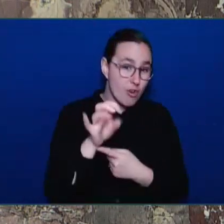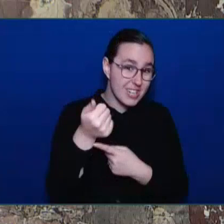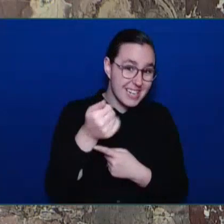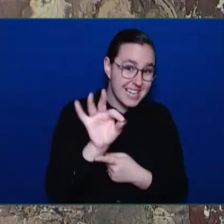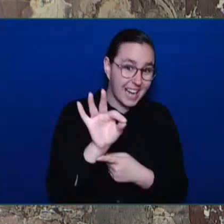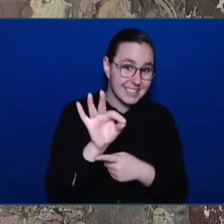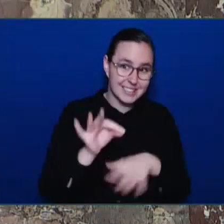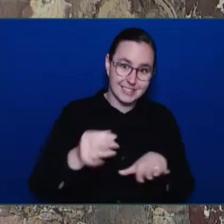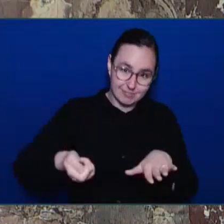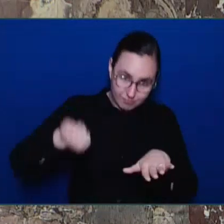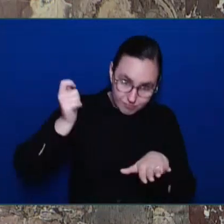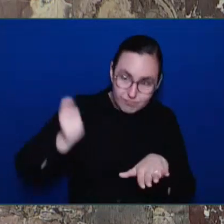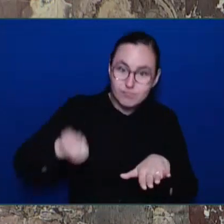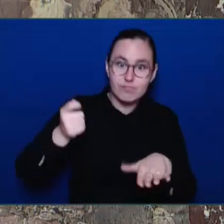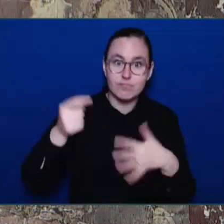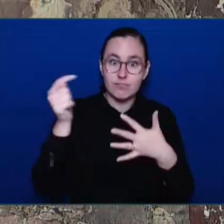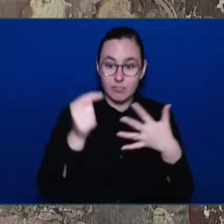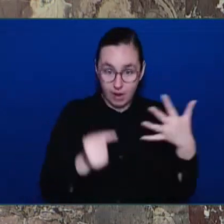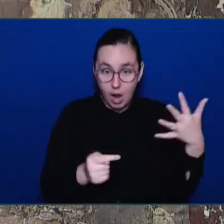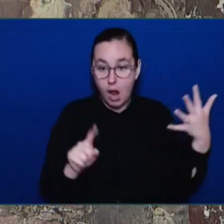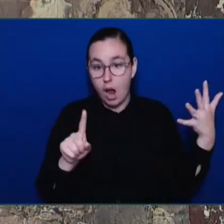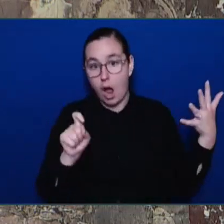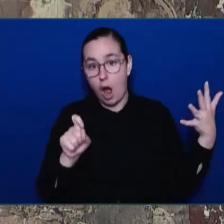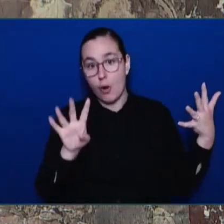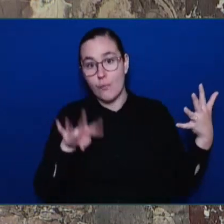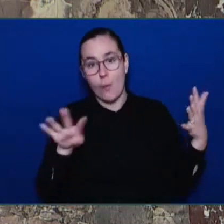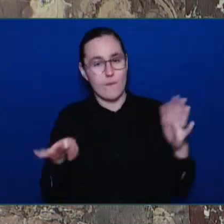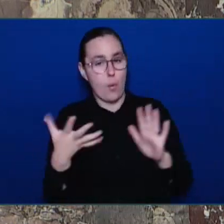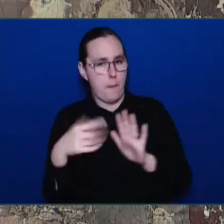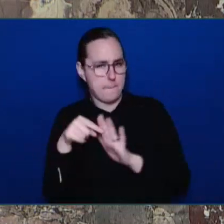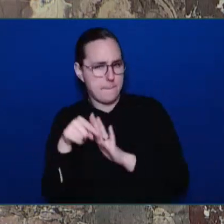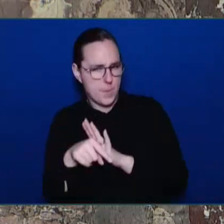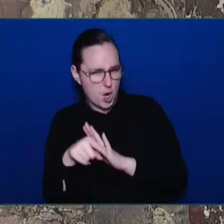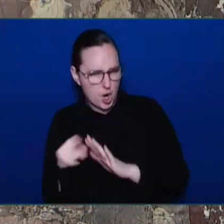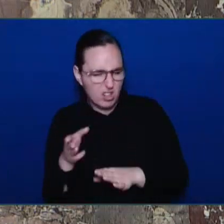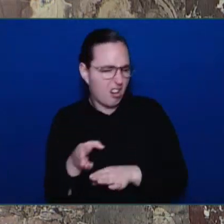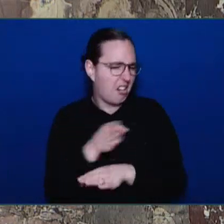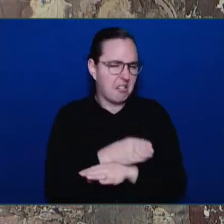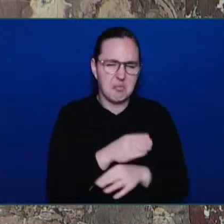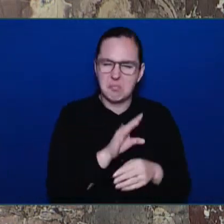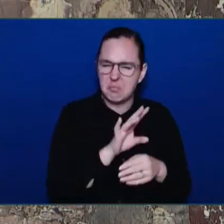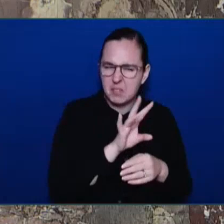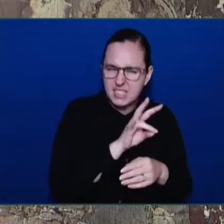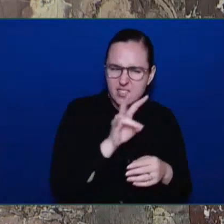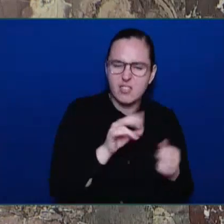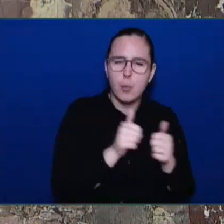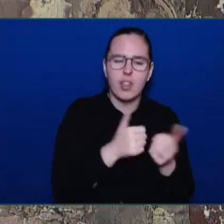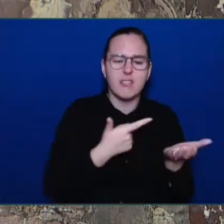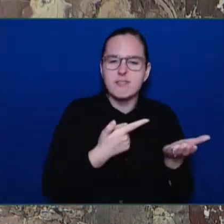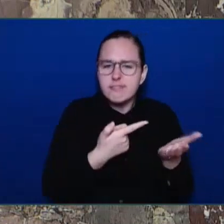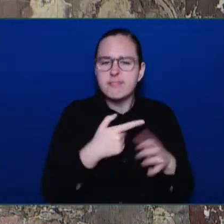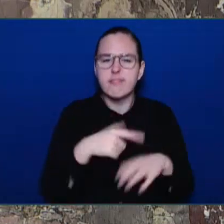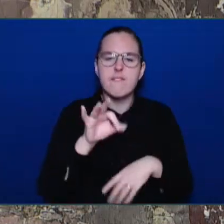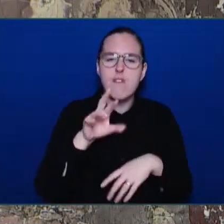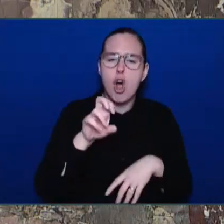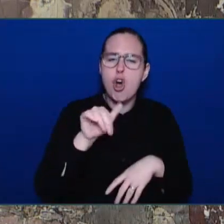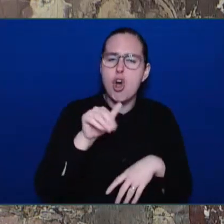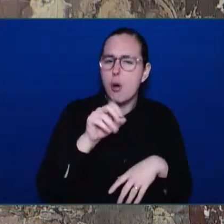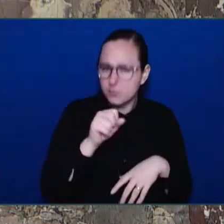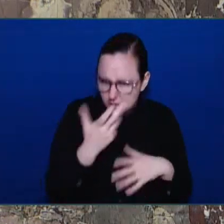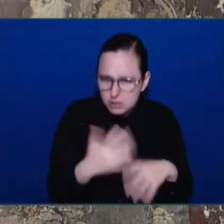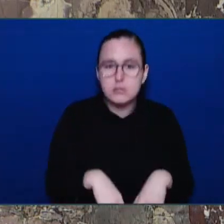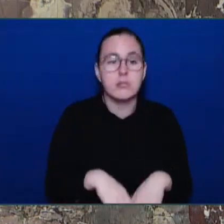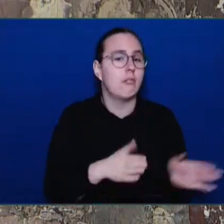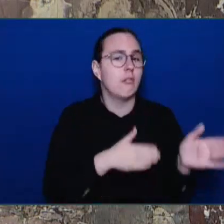77 firearm-related charges, convictions of 32 accused with a cumulative 276 years in prison, just from that